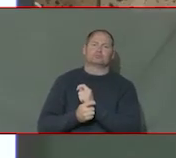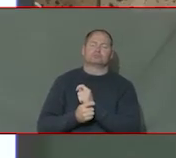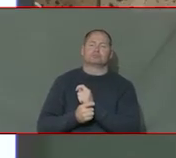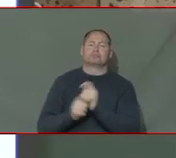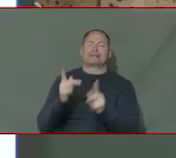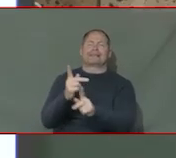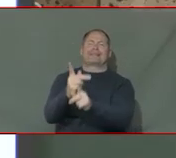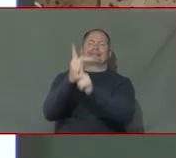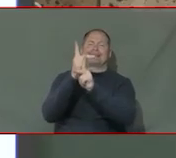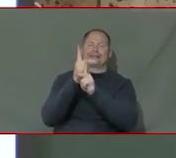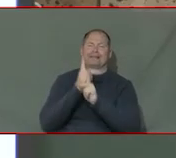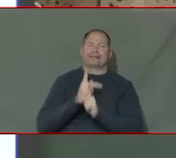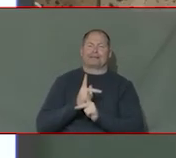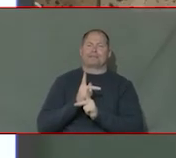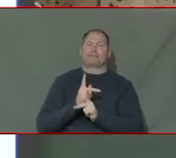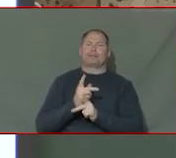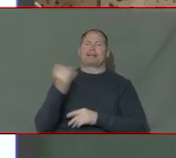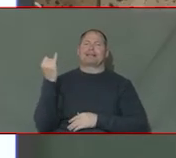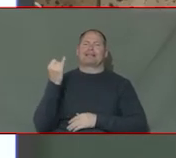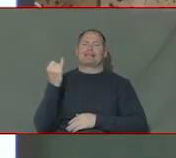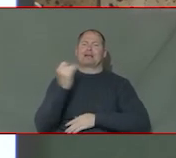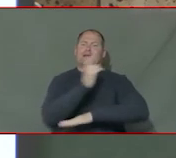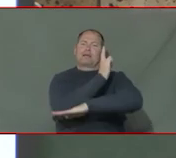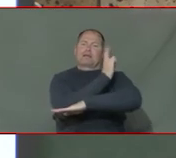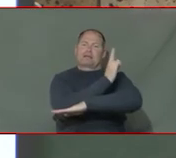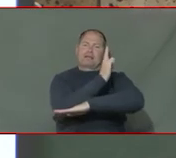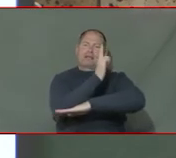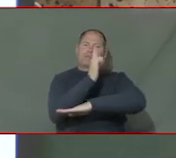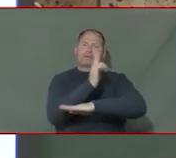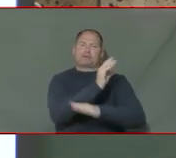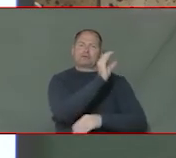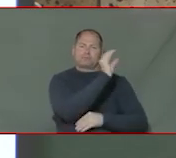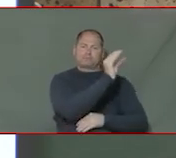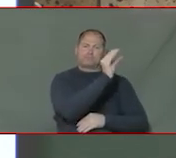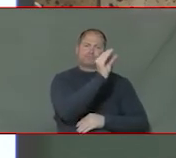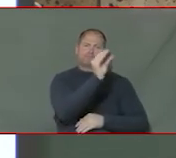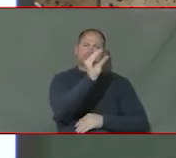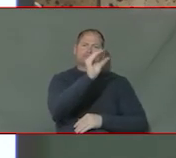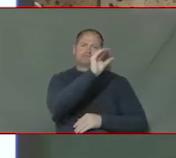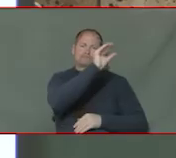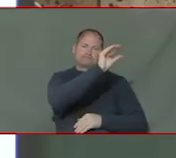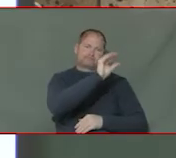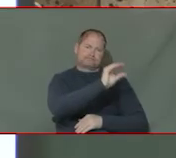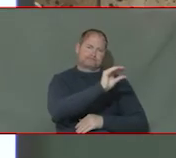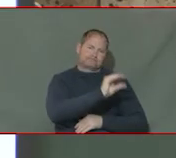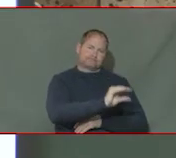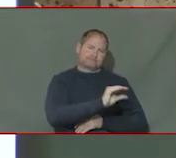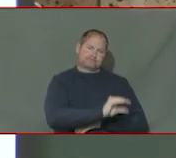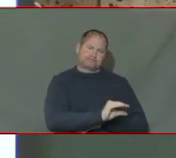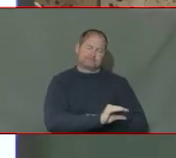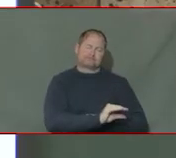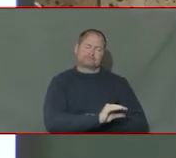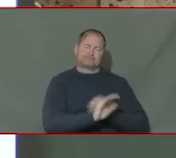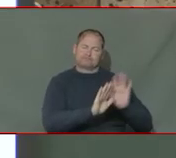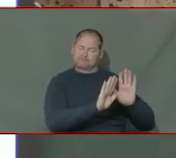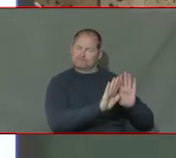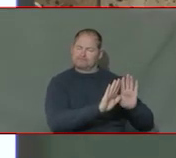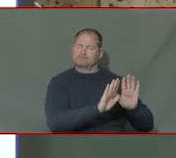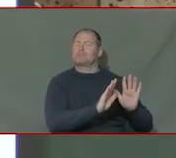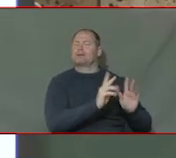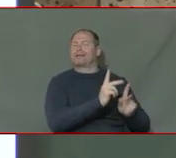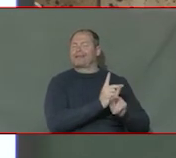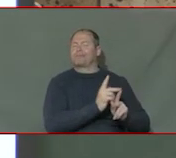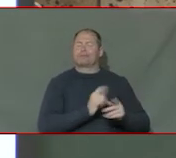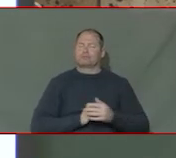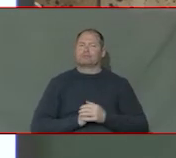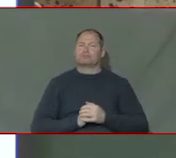it until it's necessary for the body to need that extra glucose again. But when the blood comes out